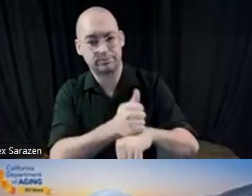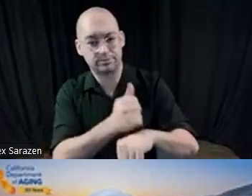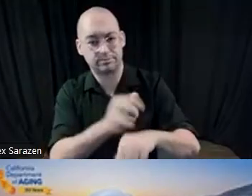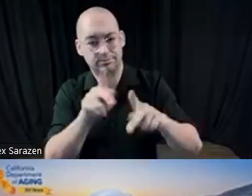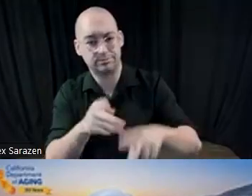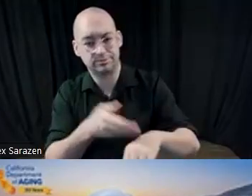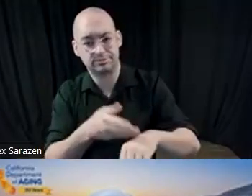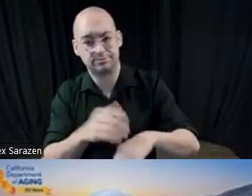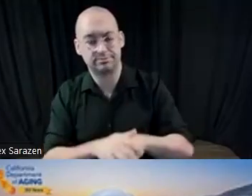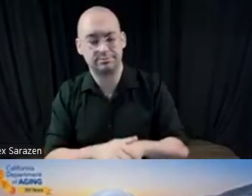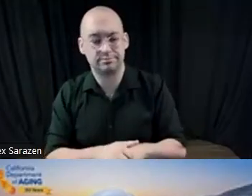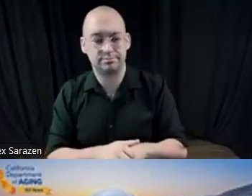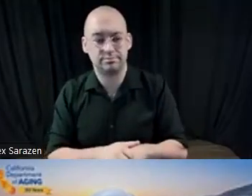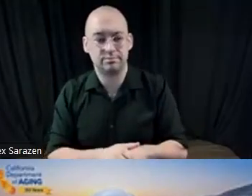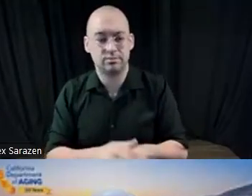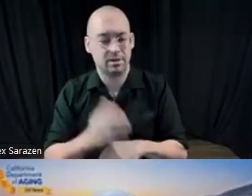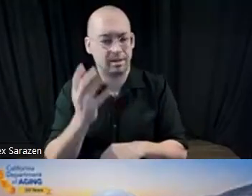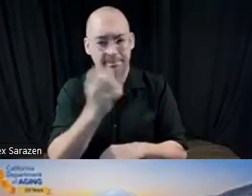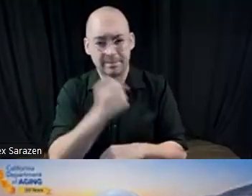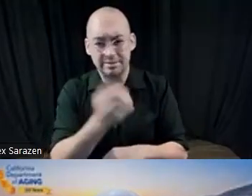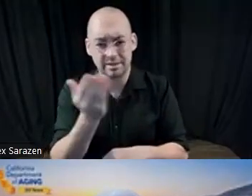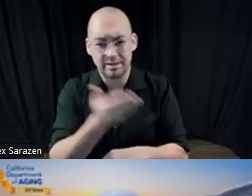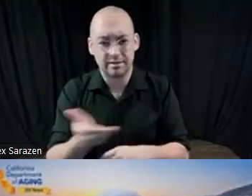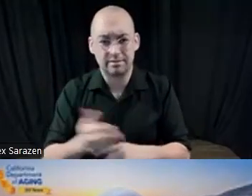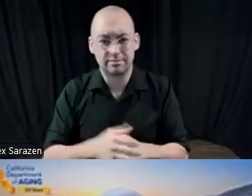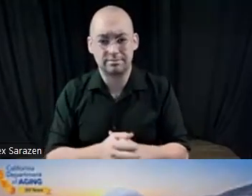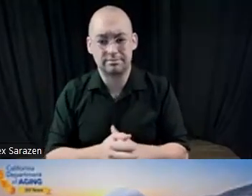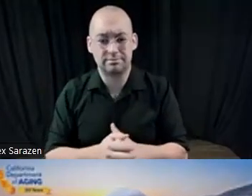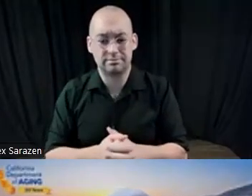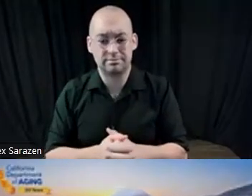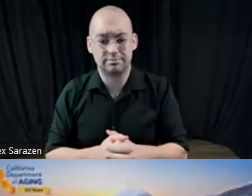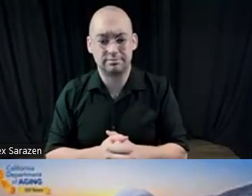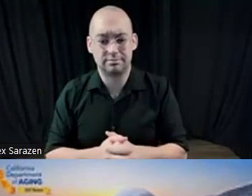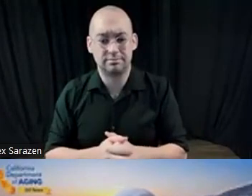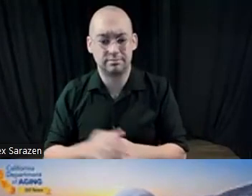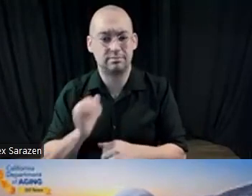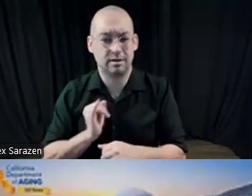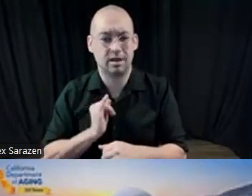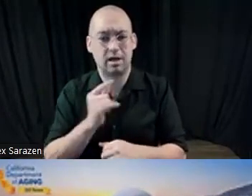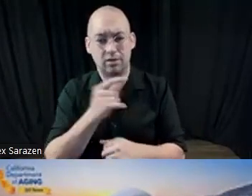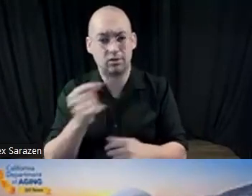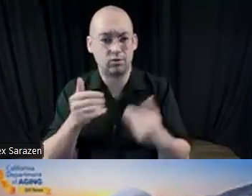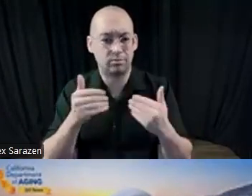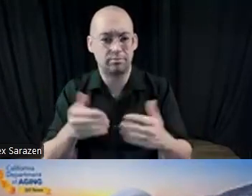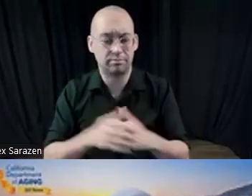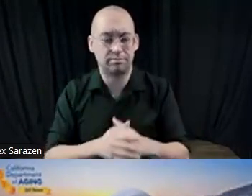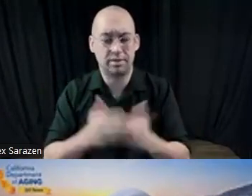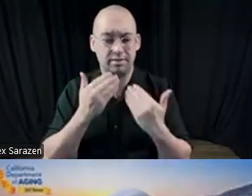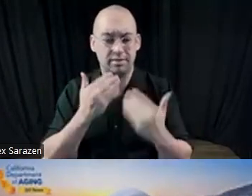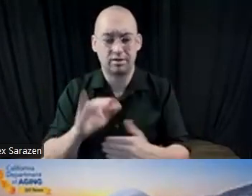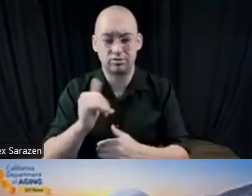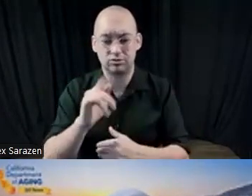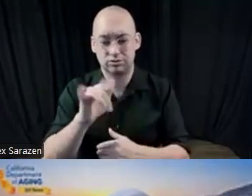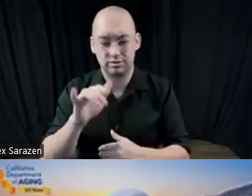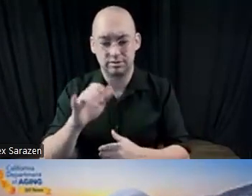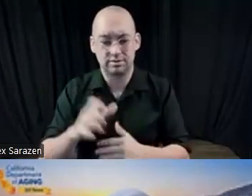Did I miss anyone else? I'll go, Catherine. Oh, thank you. Thanks so much, Julie. No problem.